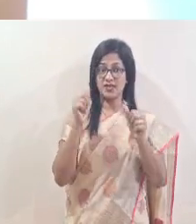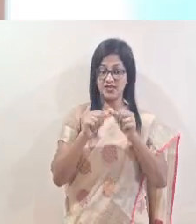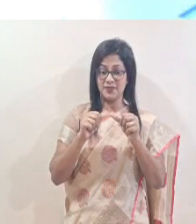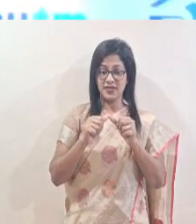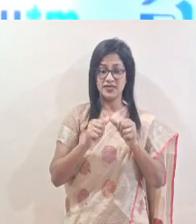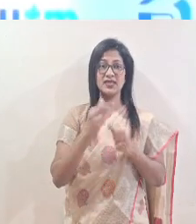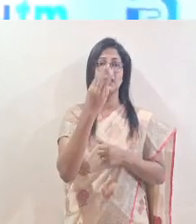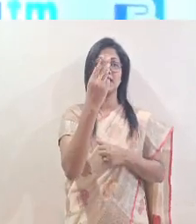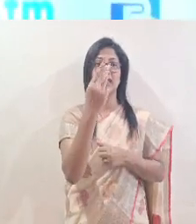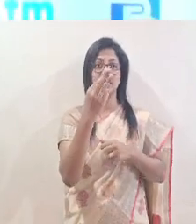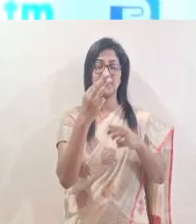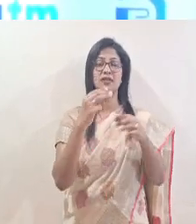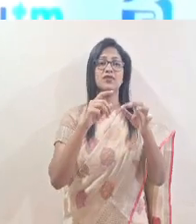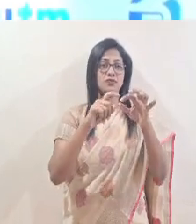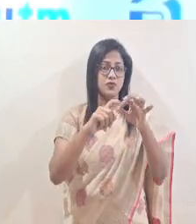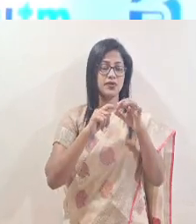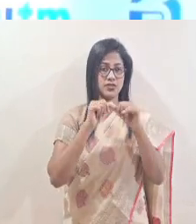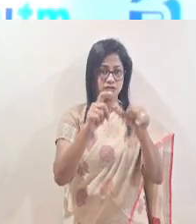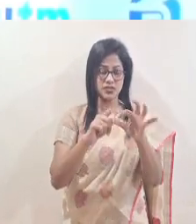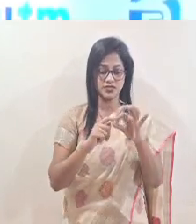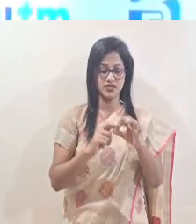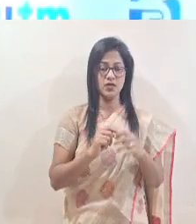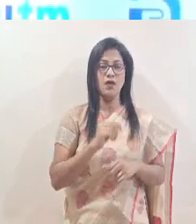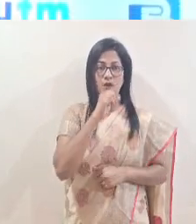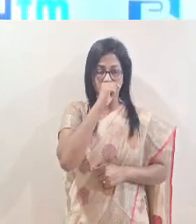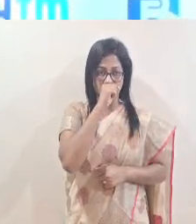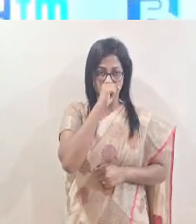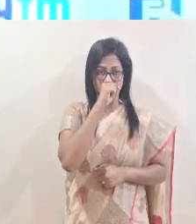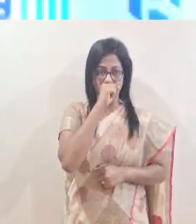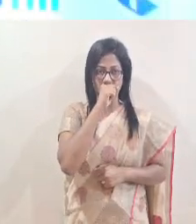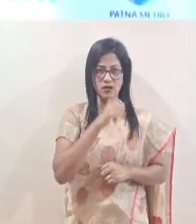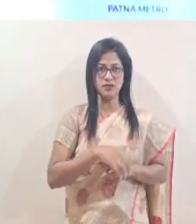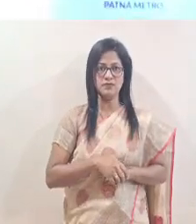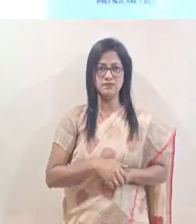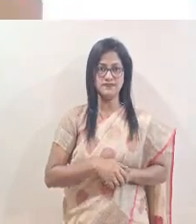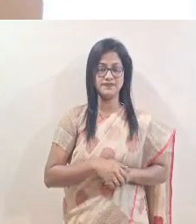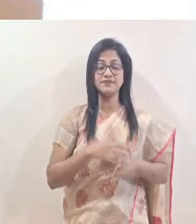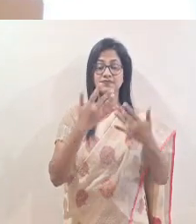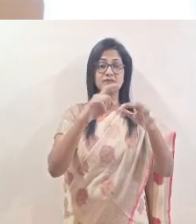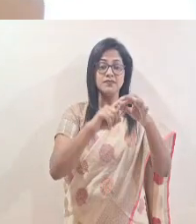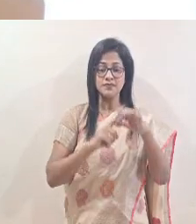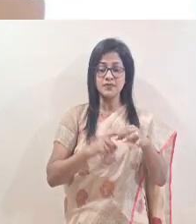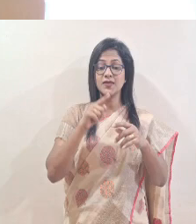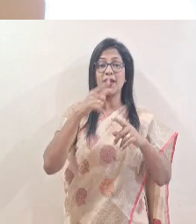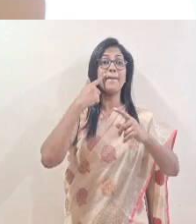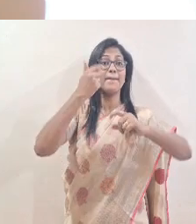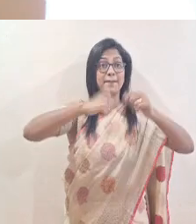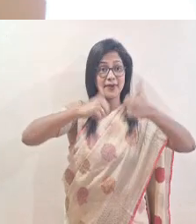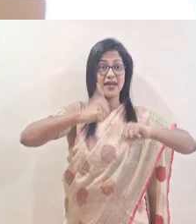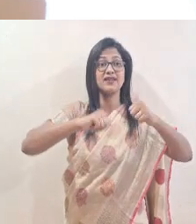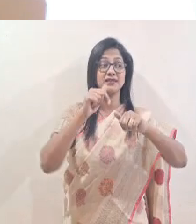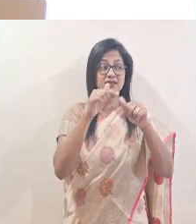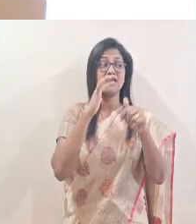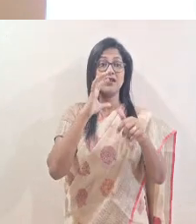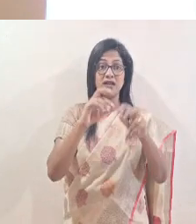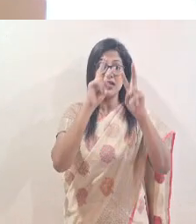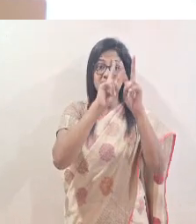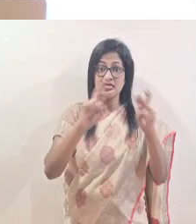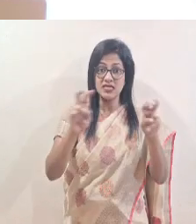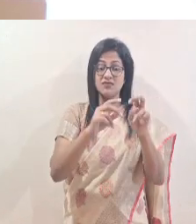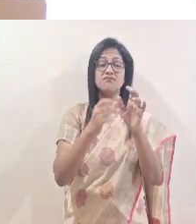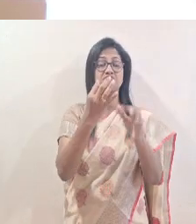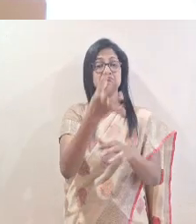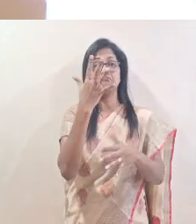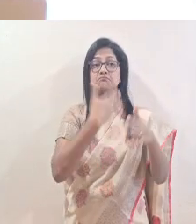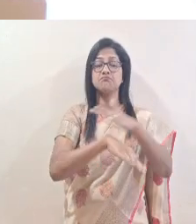Thank you, Almas. We have a 3-minute question answer session, so please be brief. If anyone has any question. What is the practical significance of this